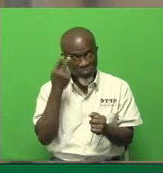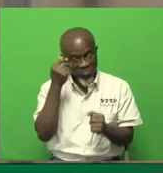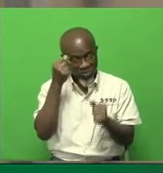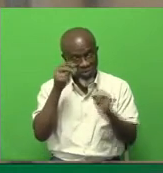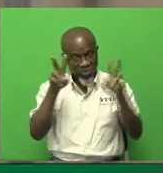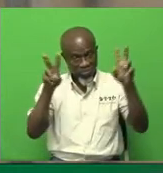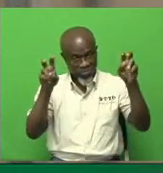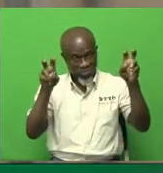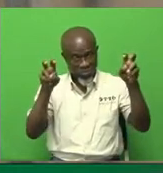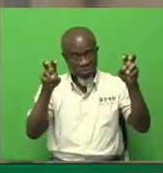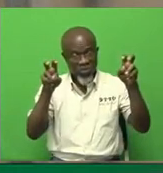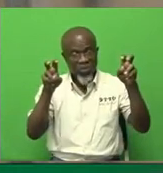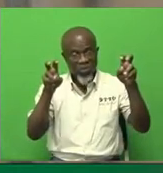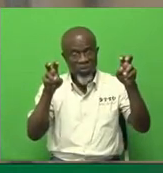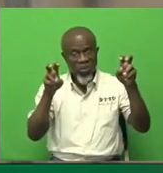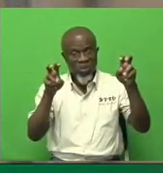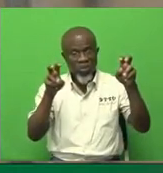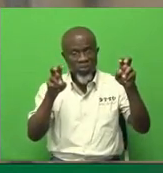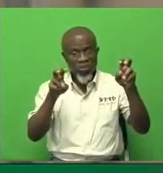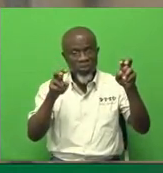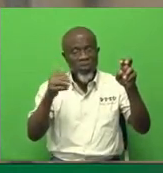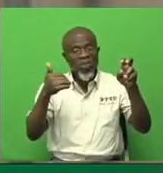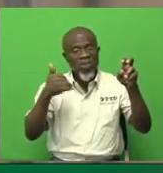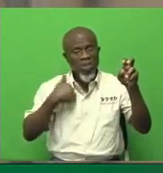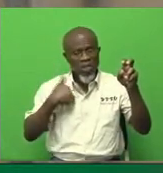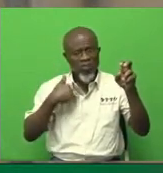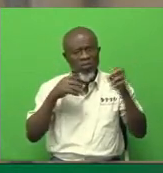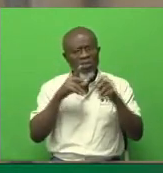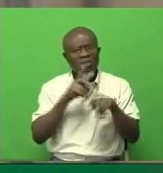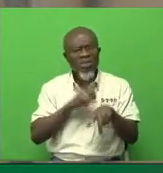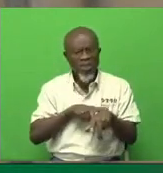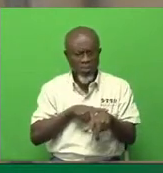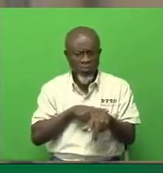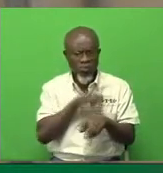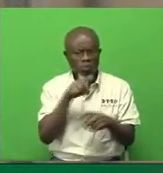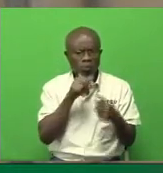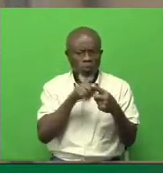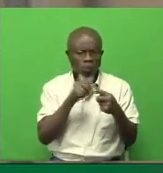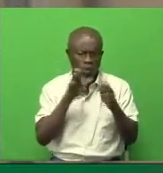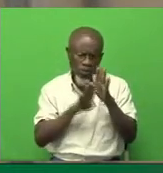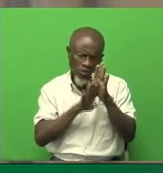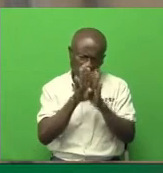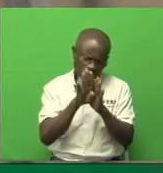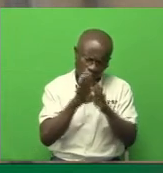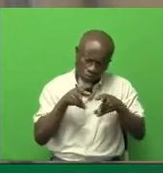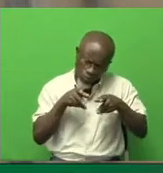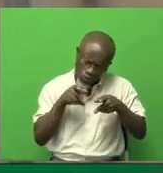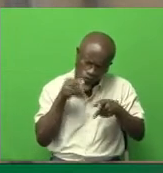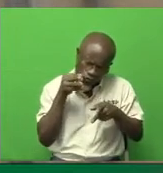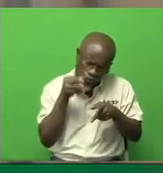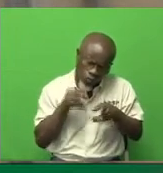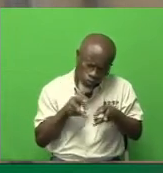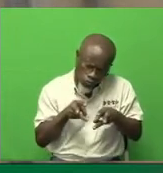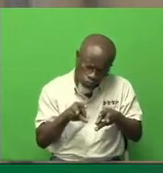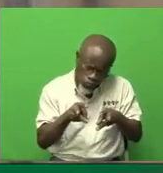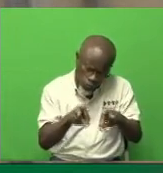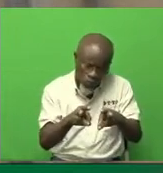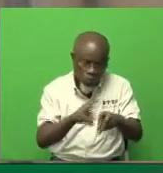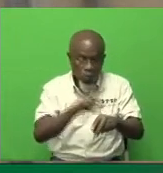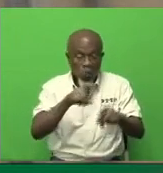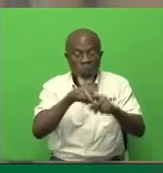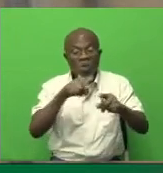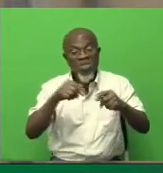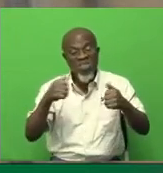and I want to quote it there are times in the development path of a country when extraordinary